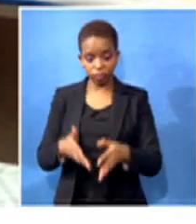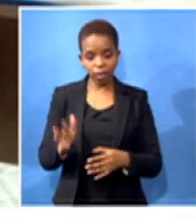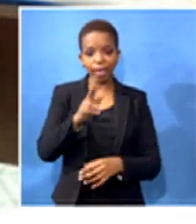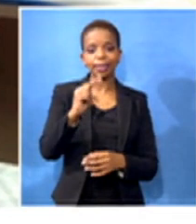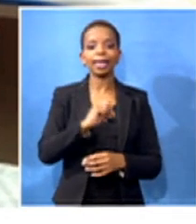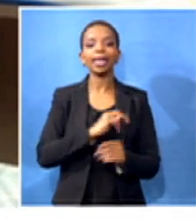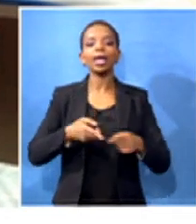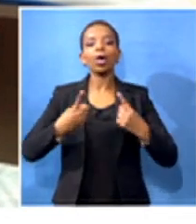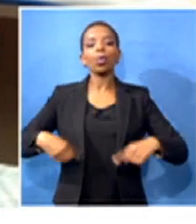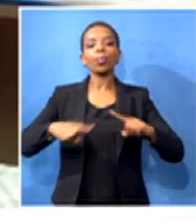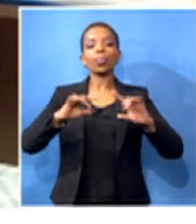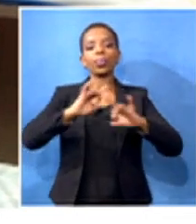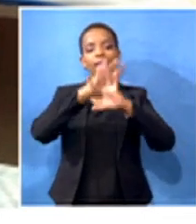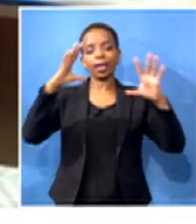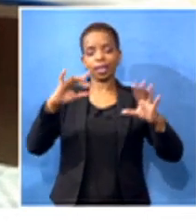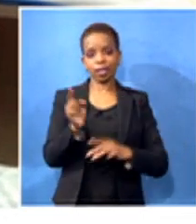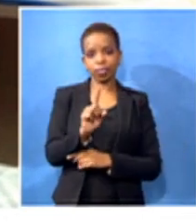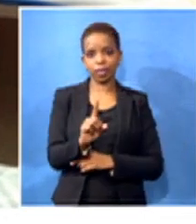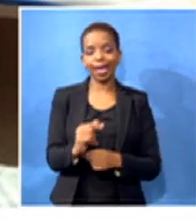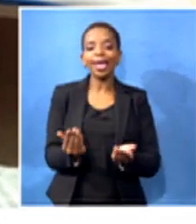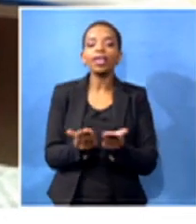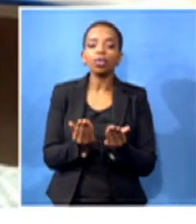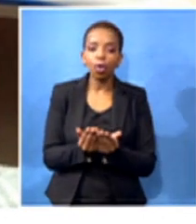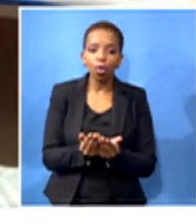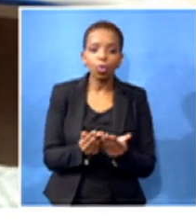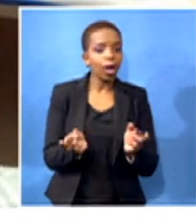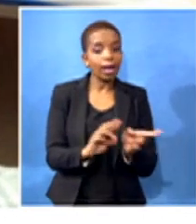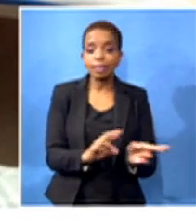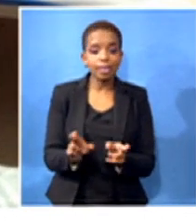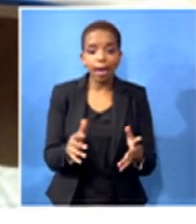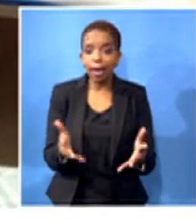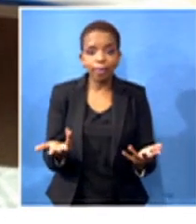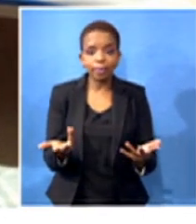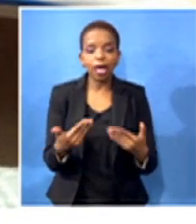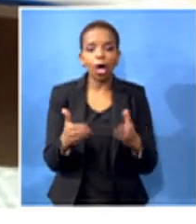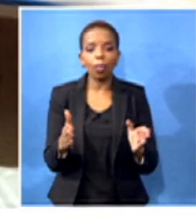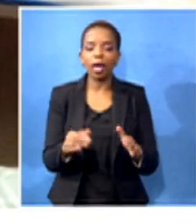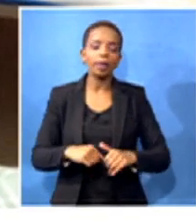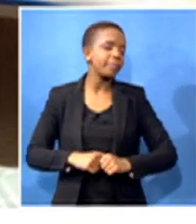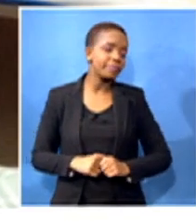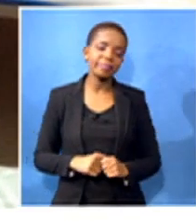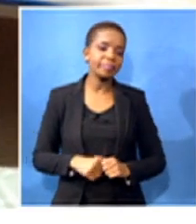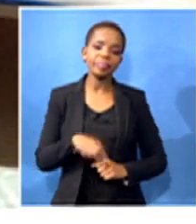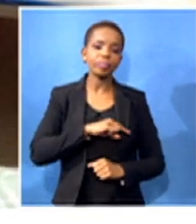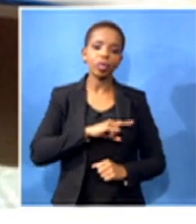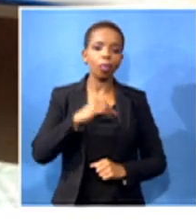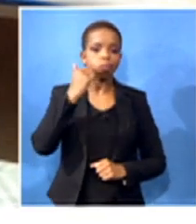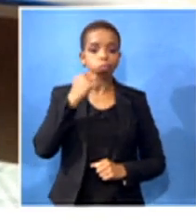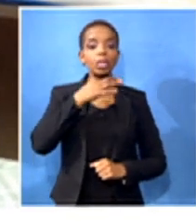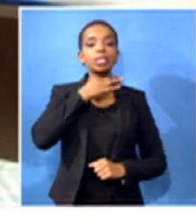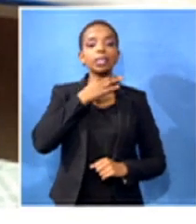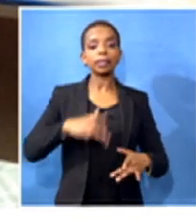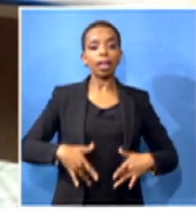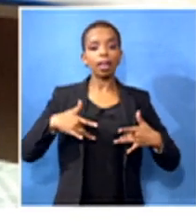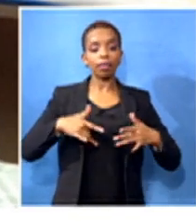that any school that is not ready will not open, because we don't want to risk the lives and the lives of teachers as well as the educators.